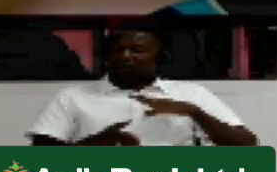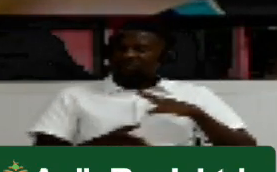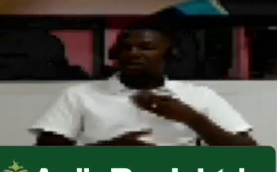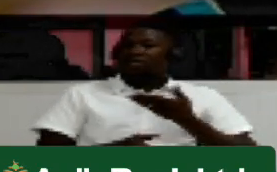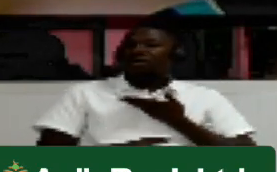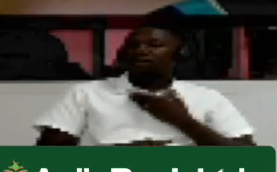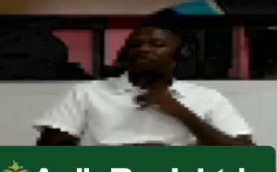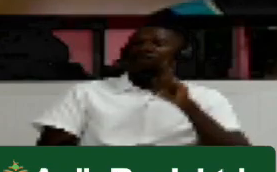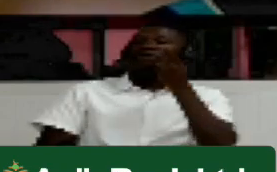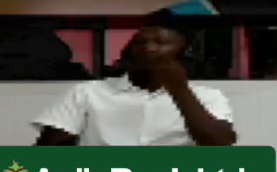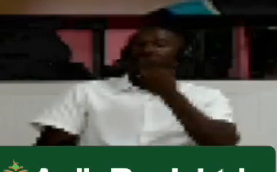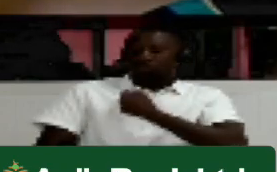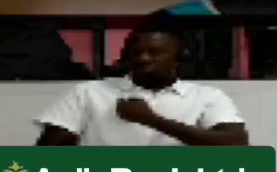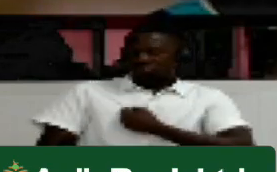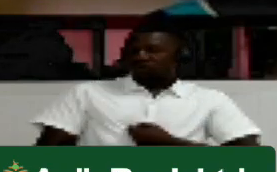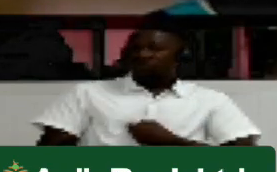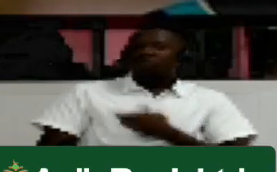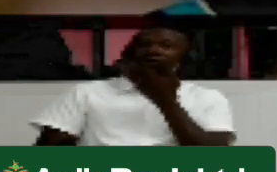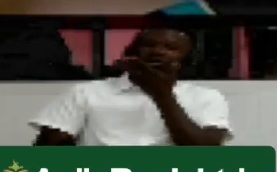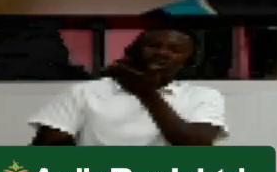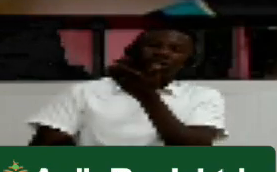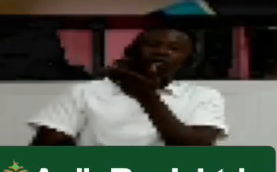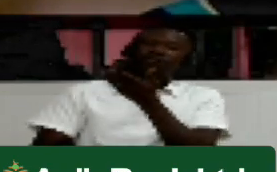had his first operations there